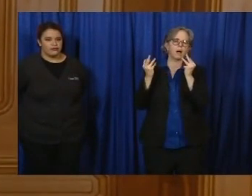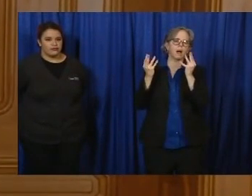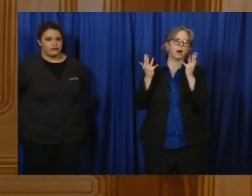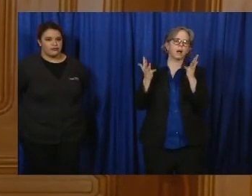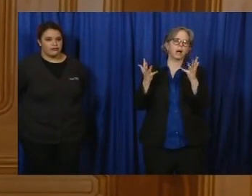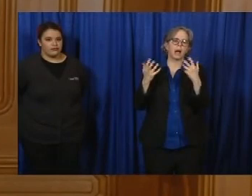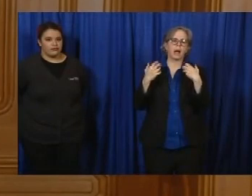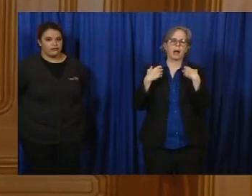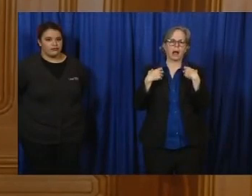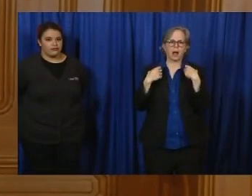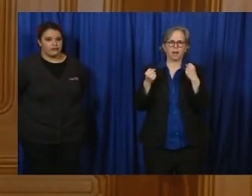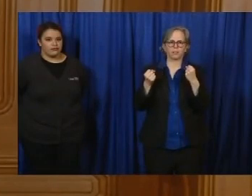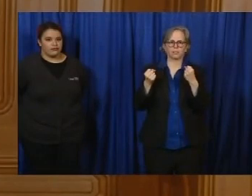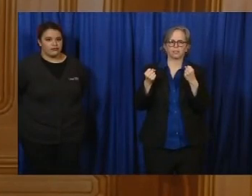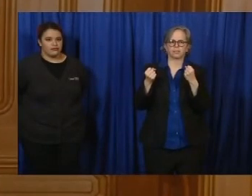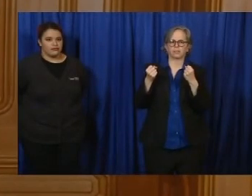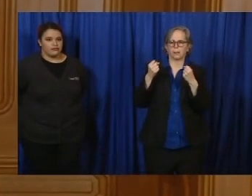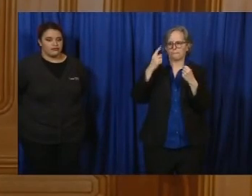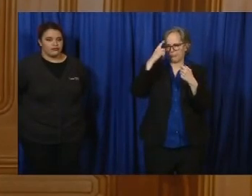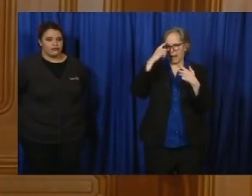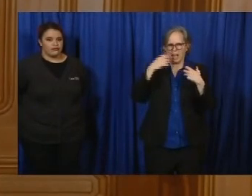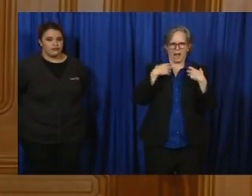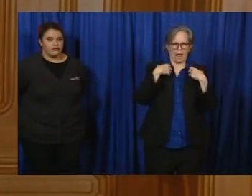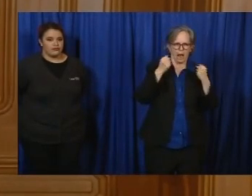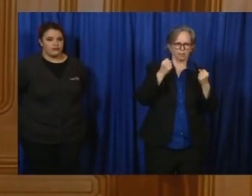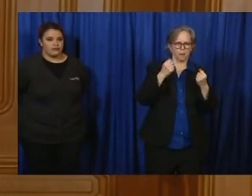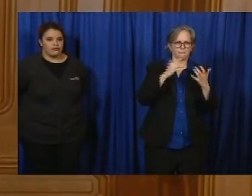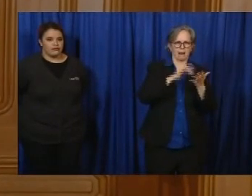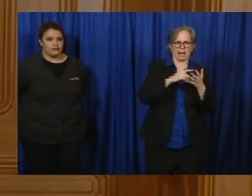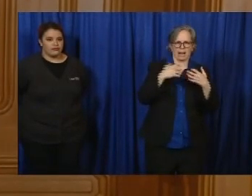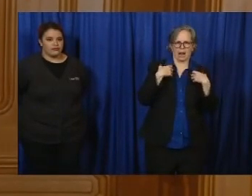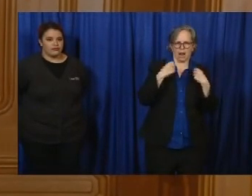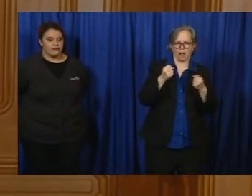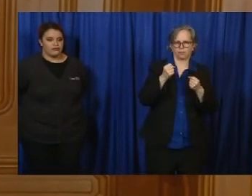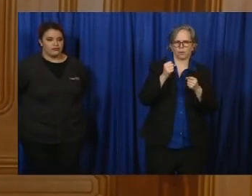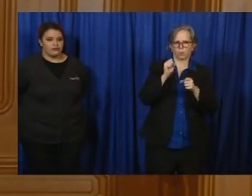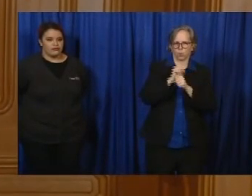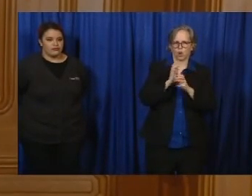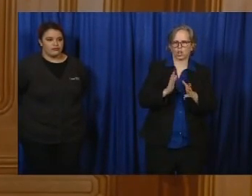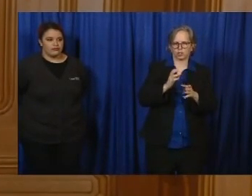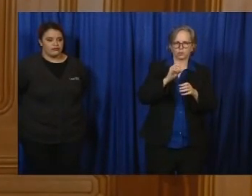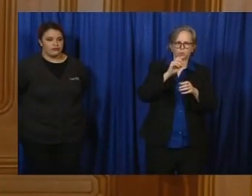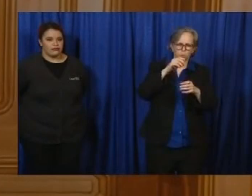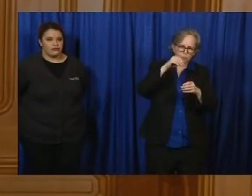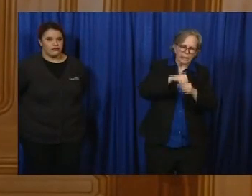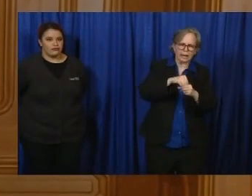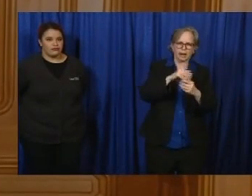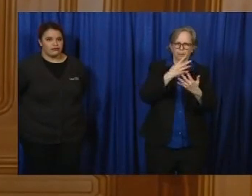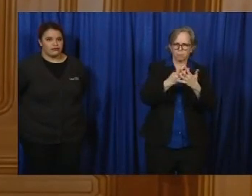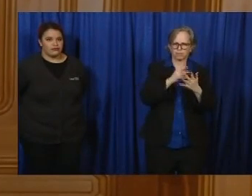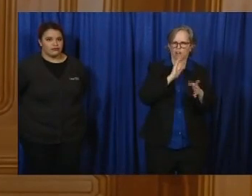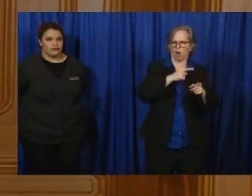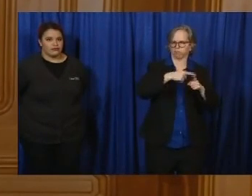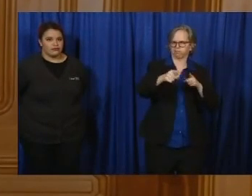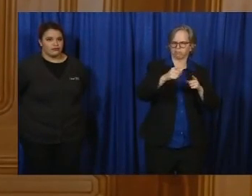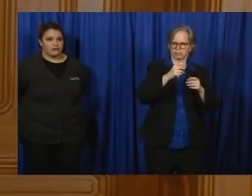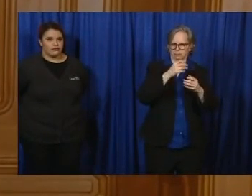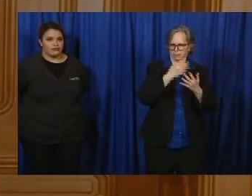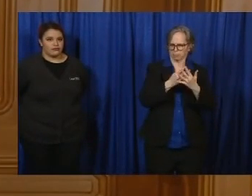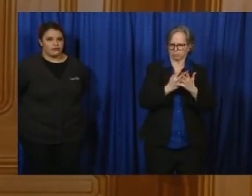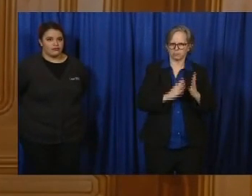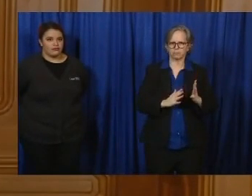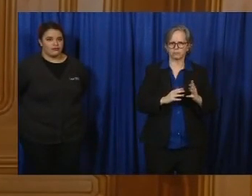the prison and the medical, how you deal with the medical situation in the prison. So they instituted some time